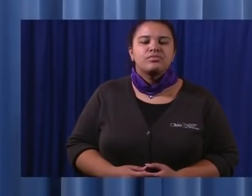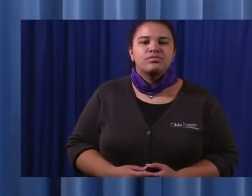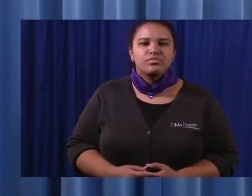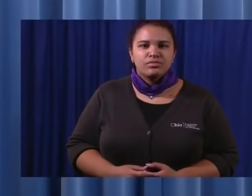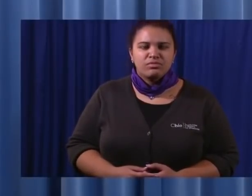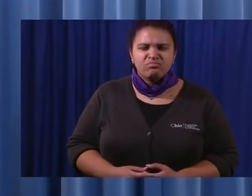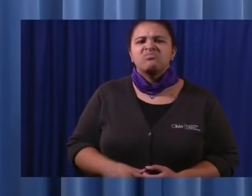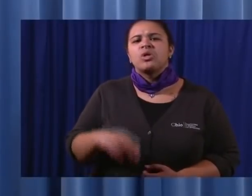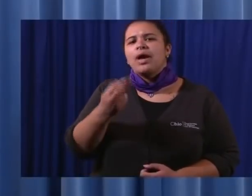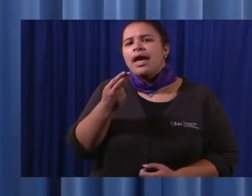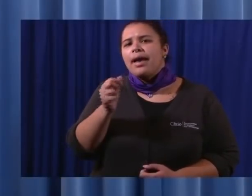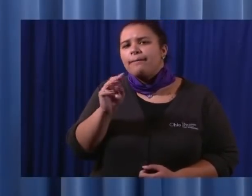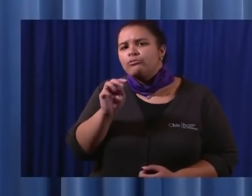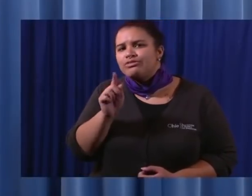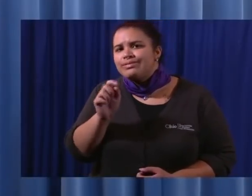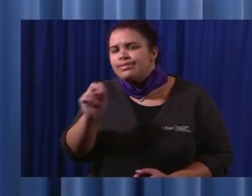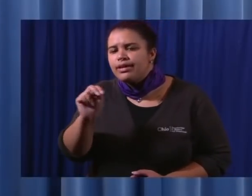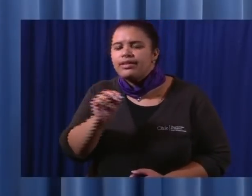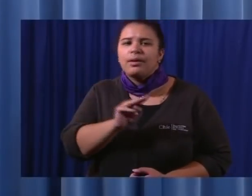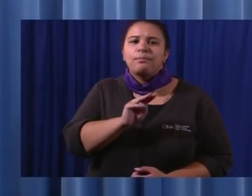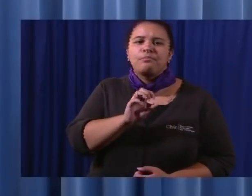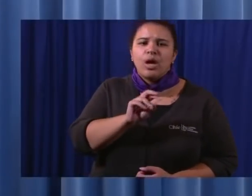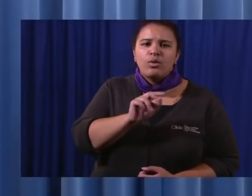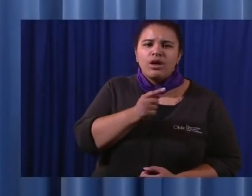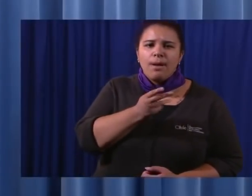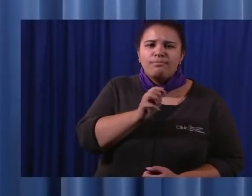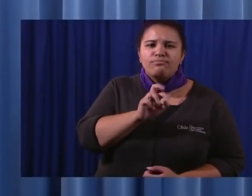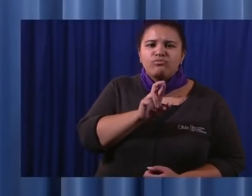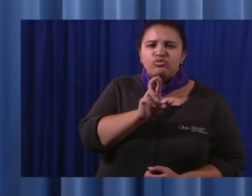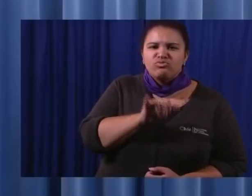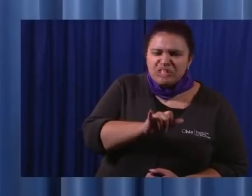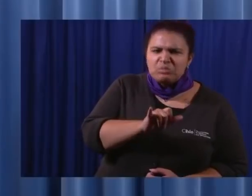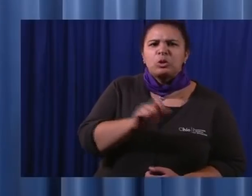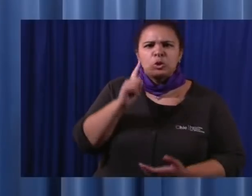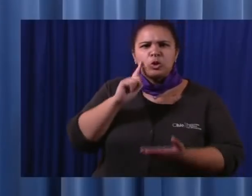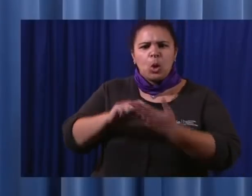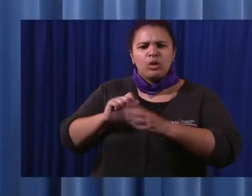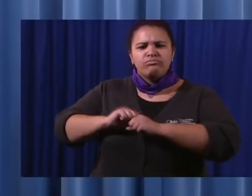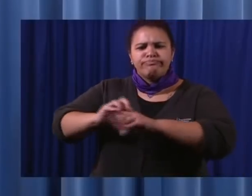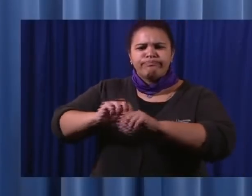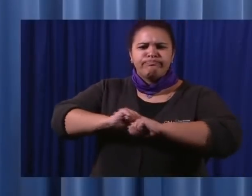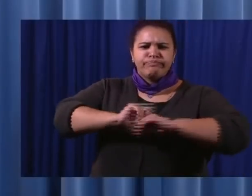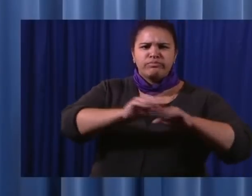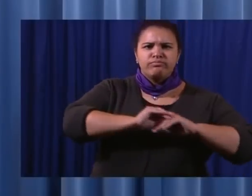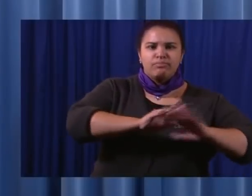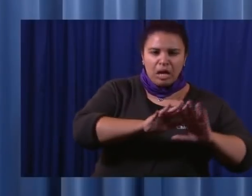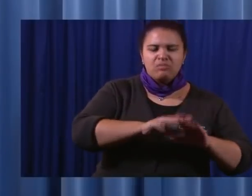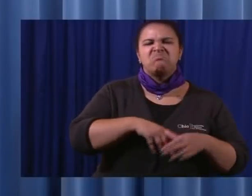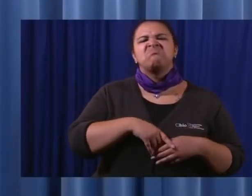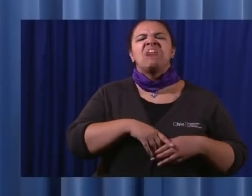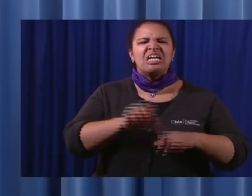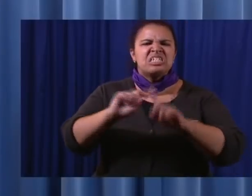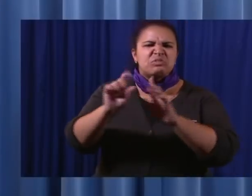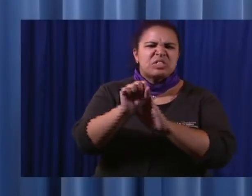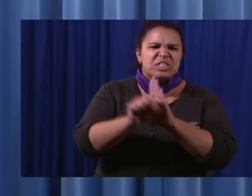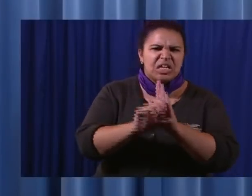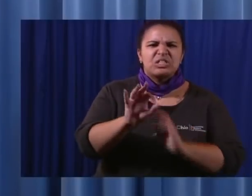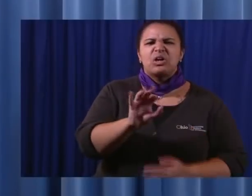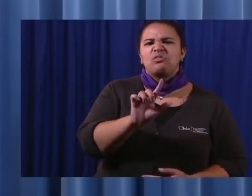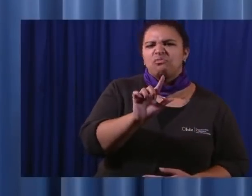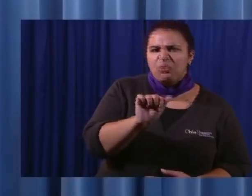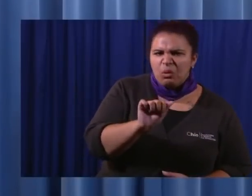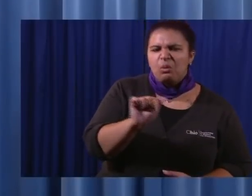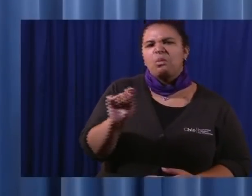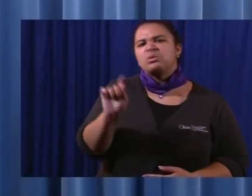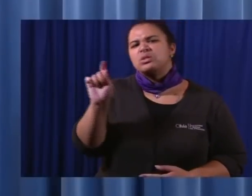Hamilton County and Montgomery County and throughout Florida and Texas, the large gatherings seem to be the